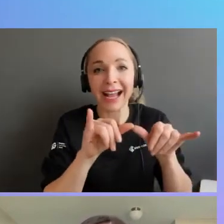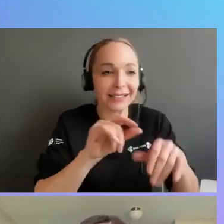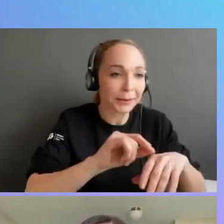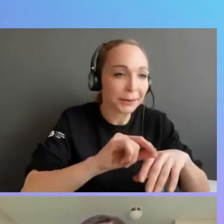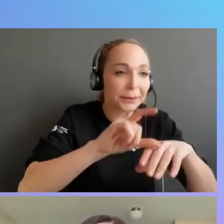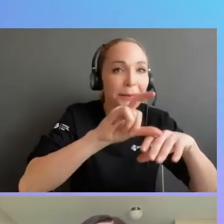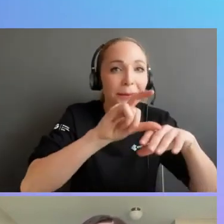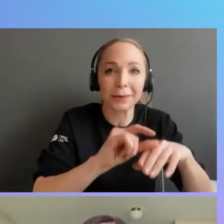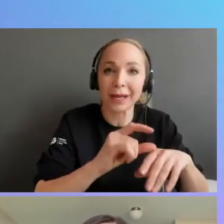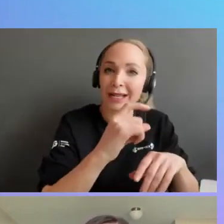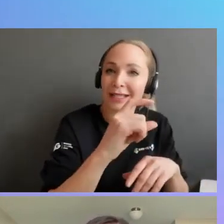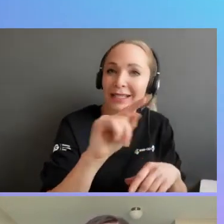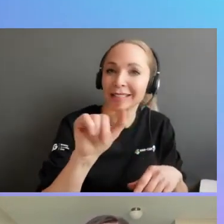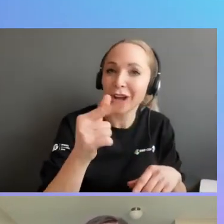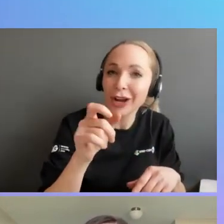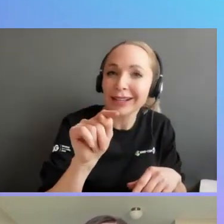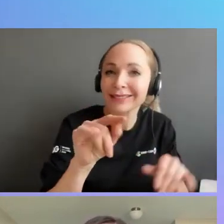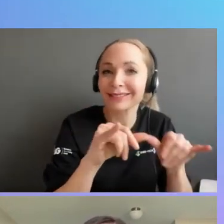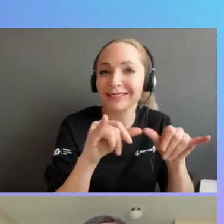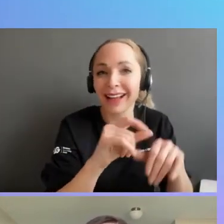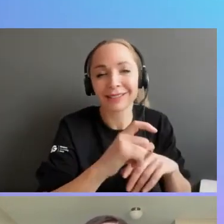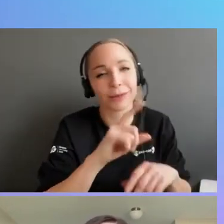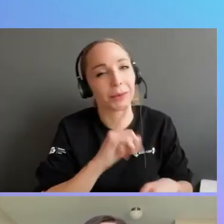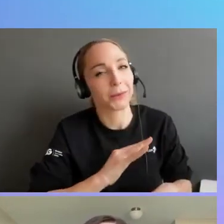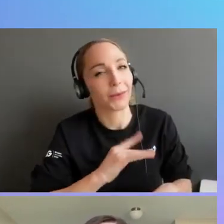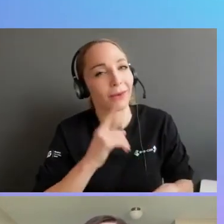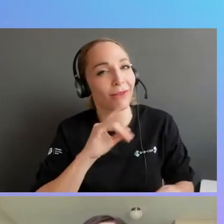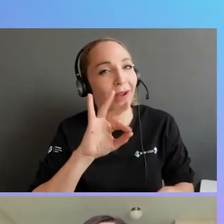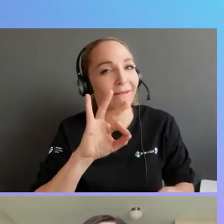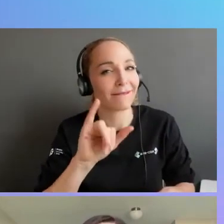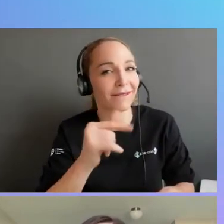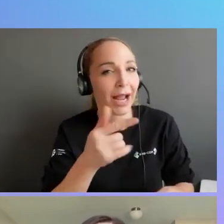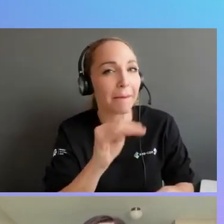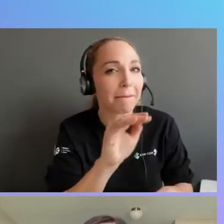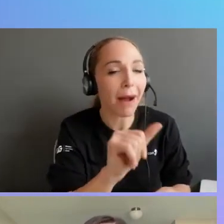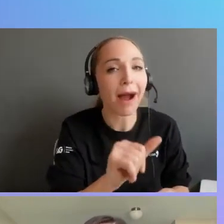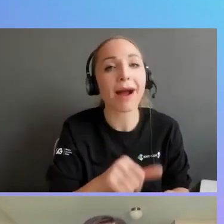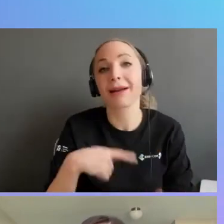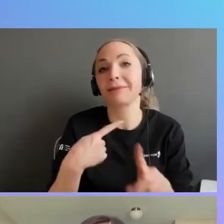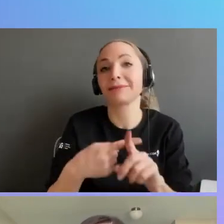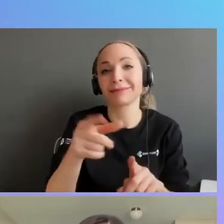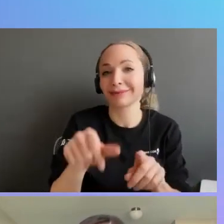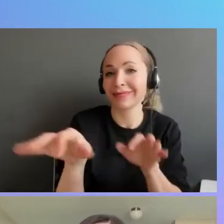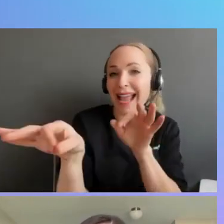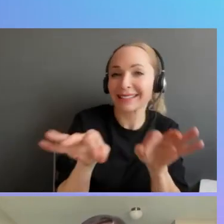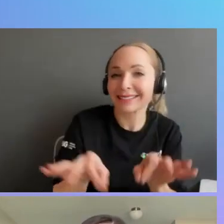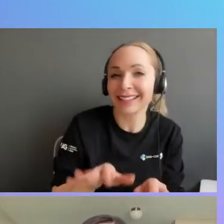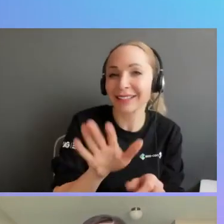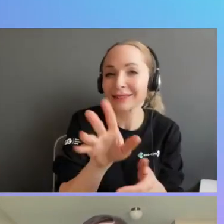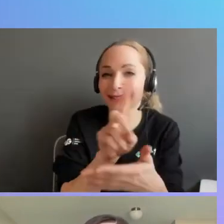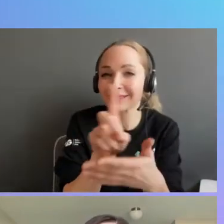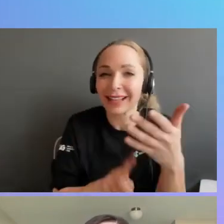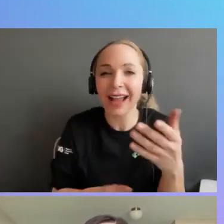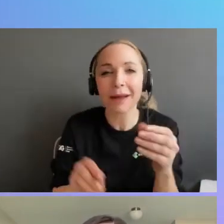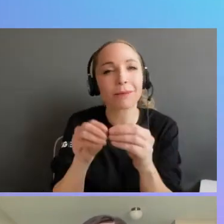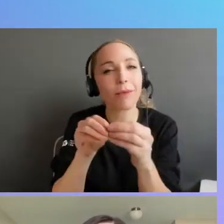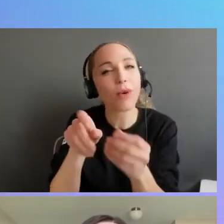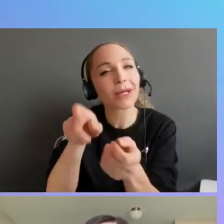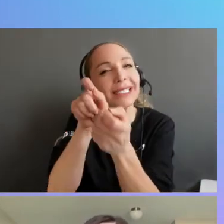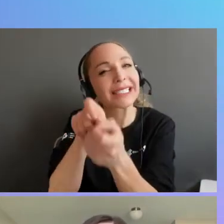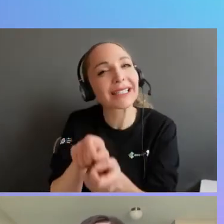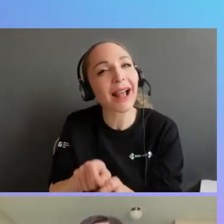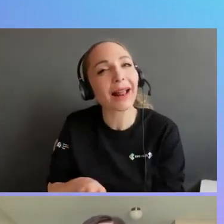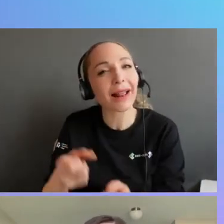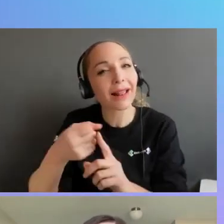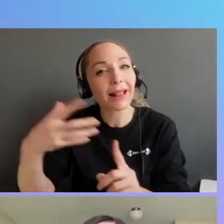also this really cool feature where you can annotate your design. So you're giving really good details about how you'd like certain things related to accessibility to be built